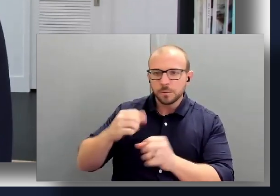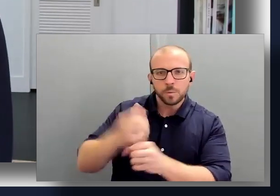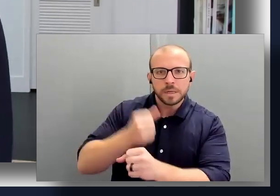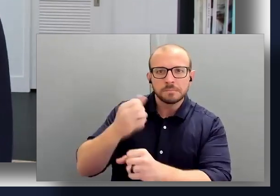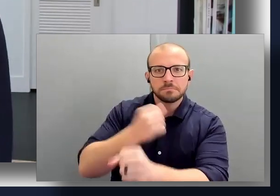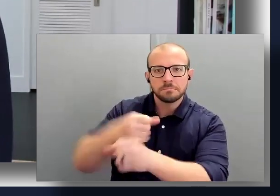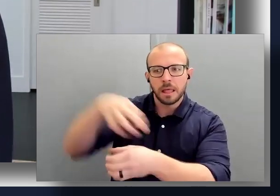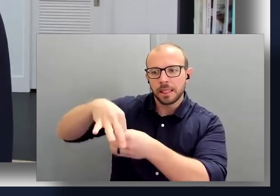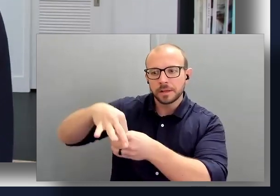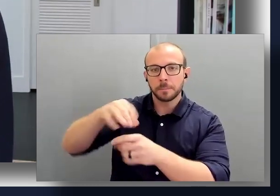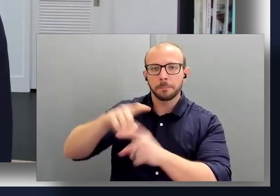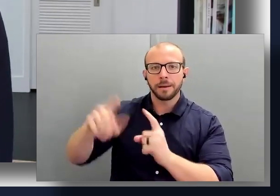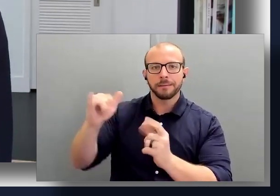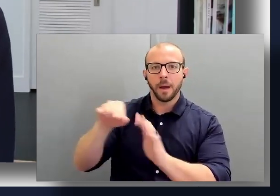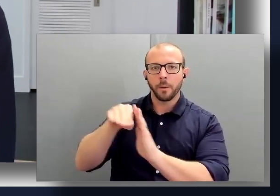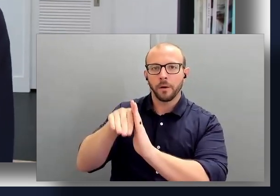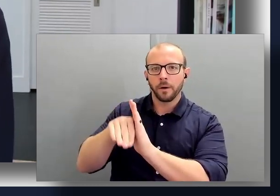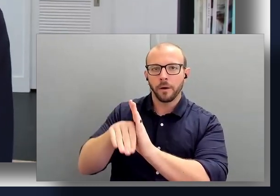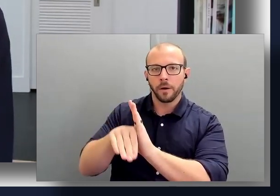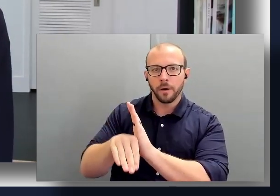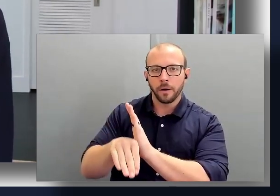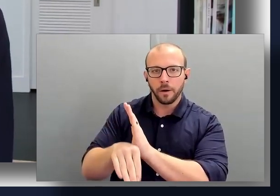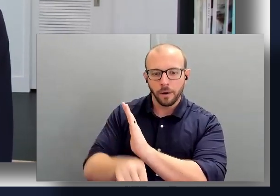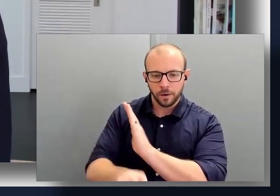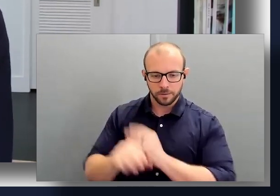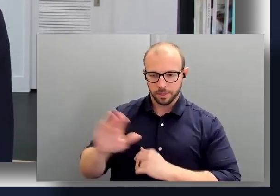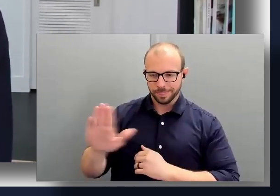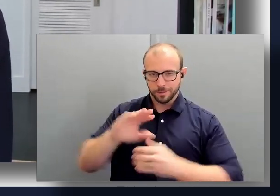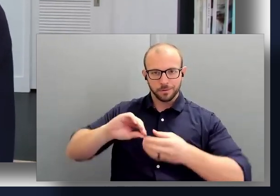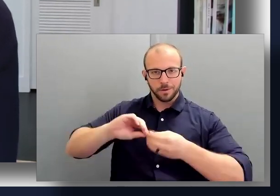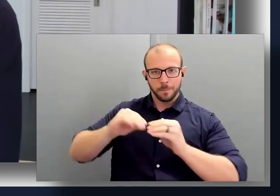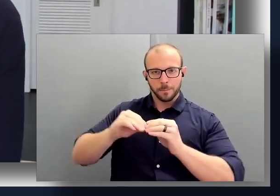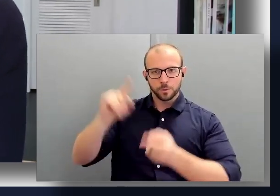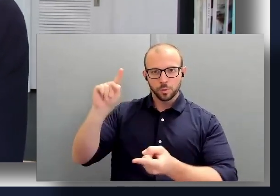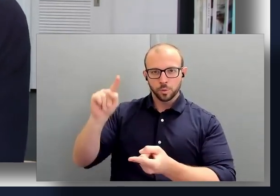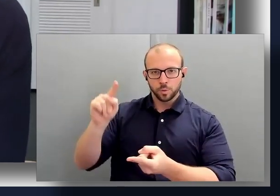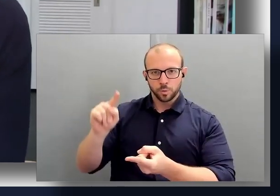to win elections because demographically it was shrinking.